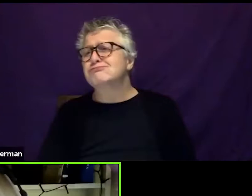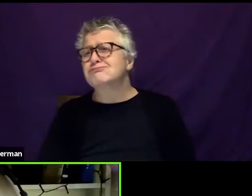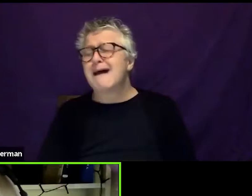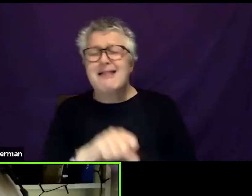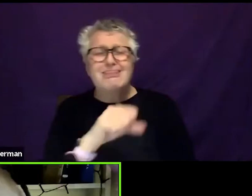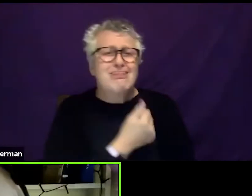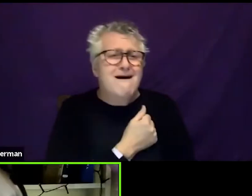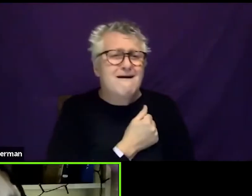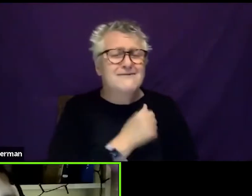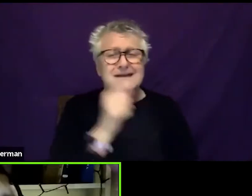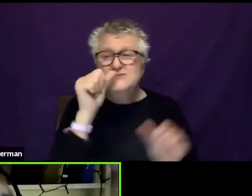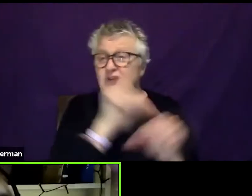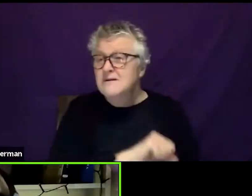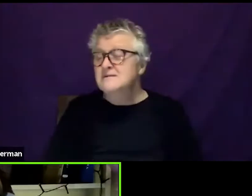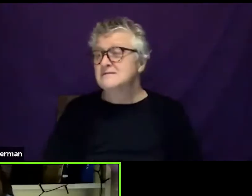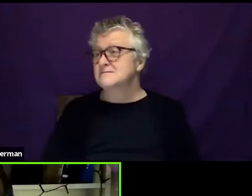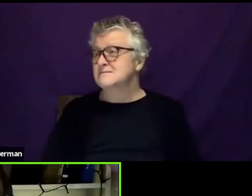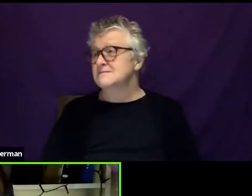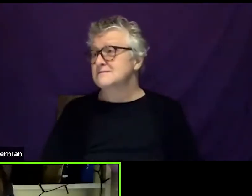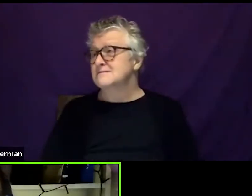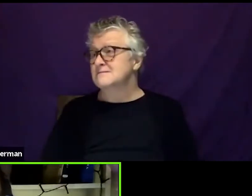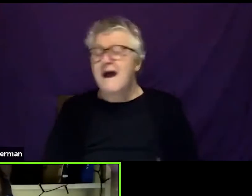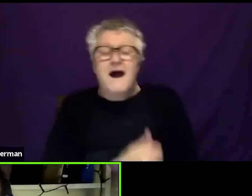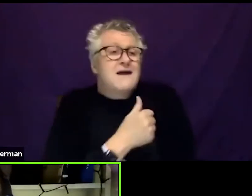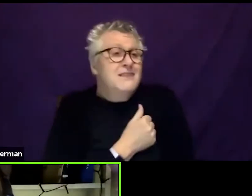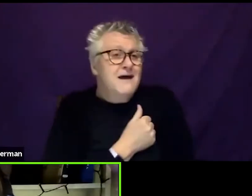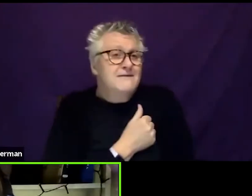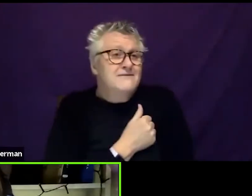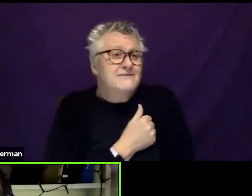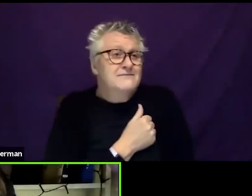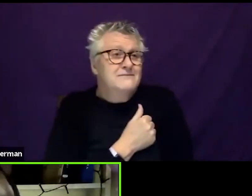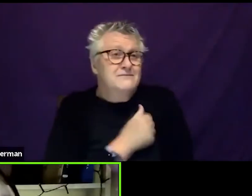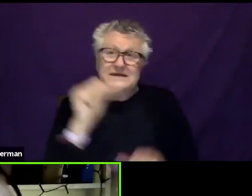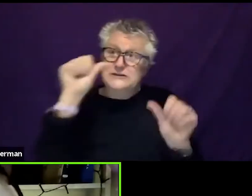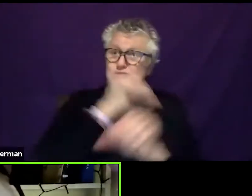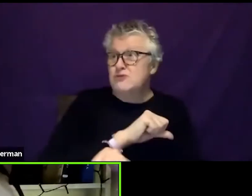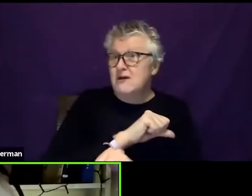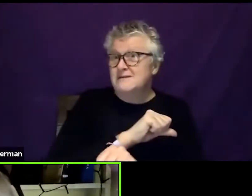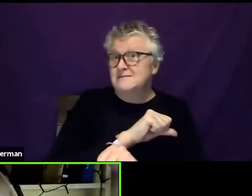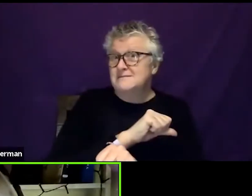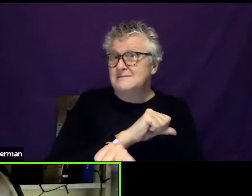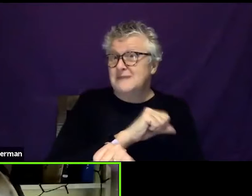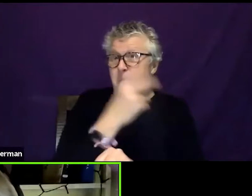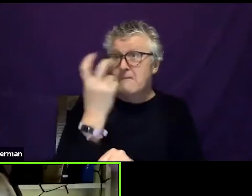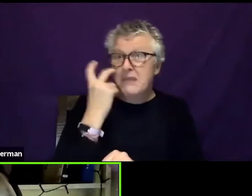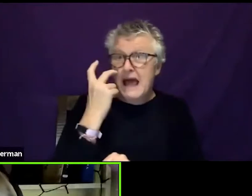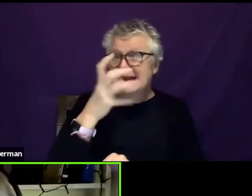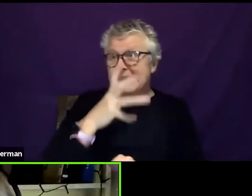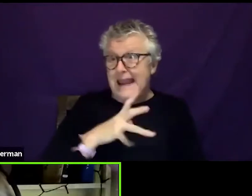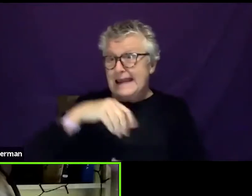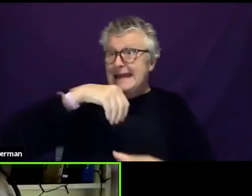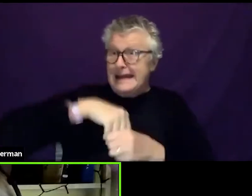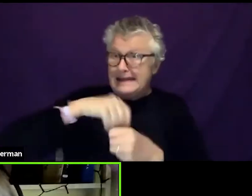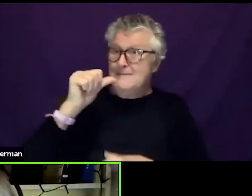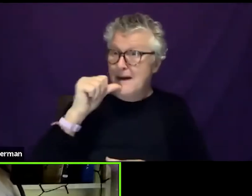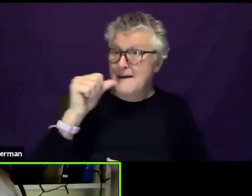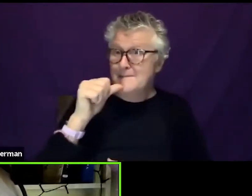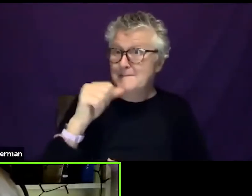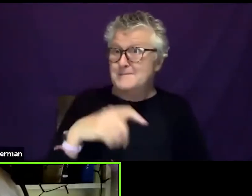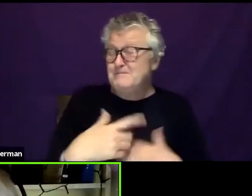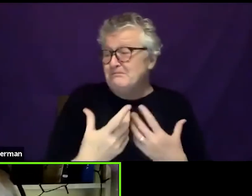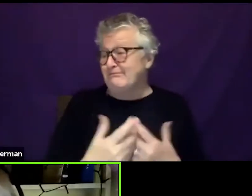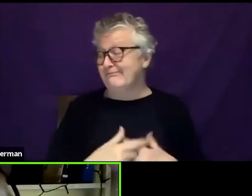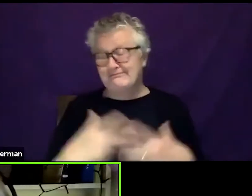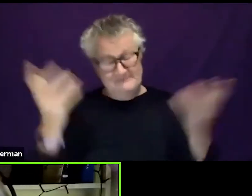in the pub. I love it. And it's a big cultural thing in the UK, the pub. We live